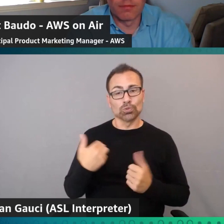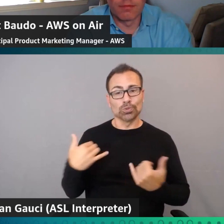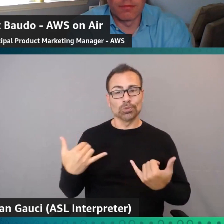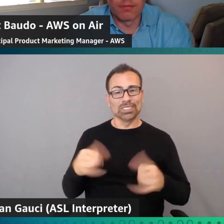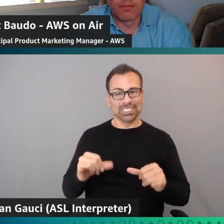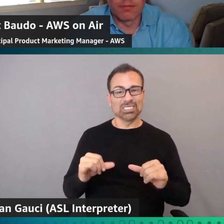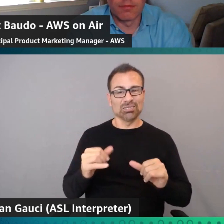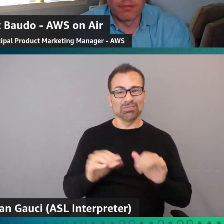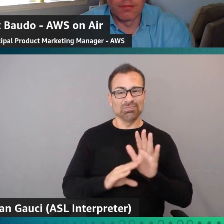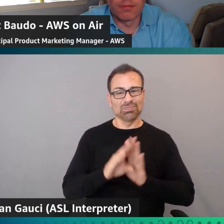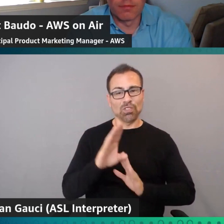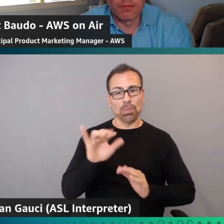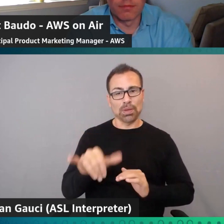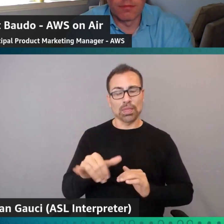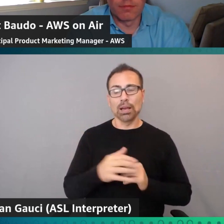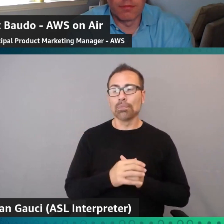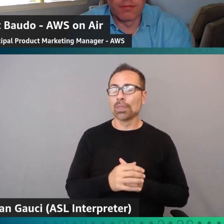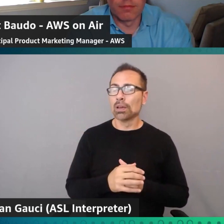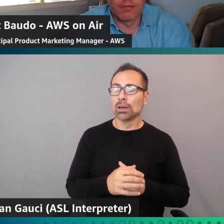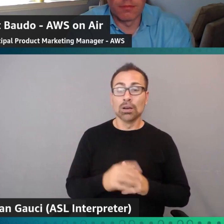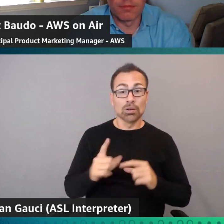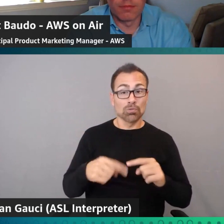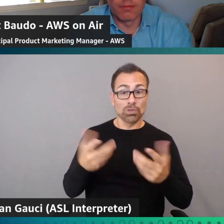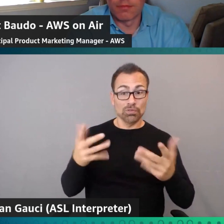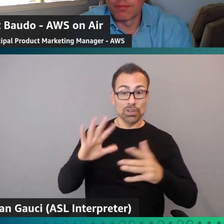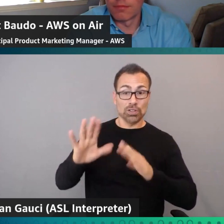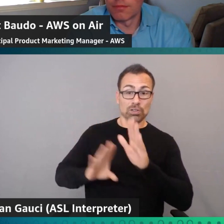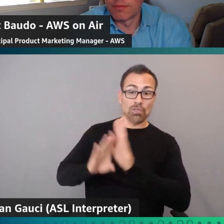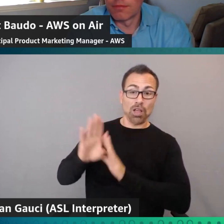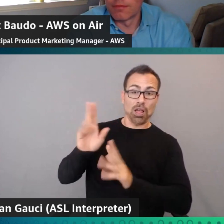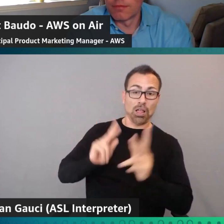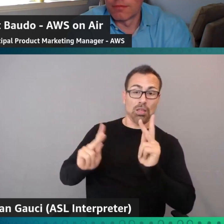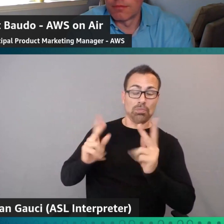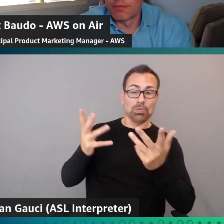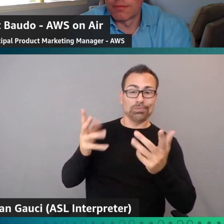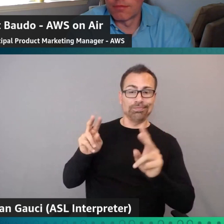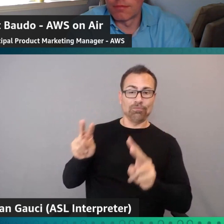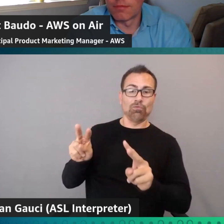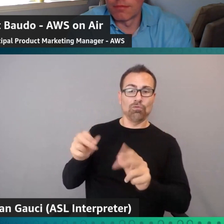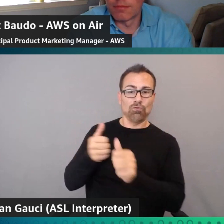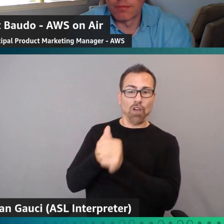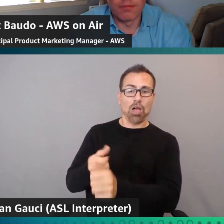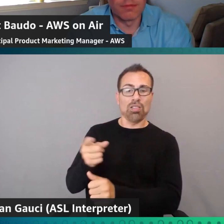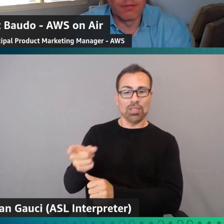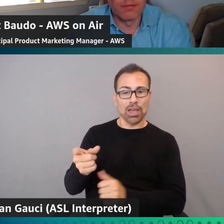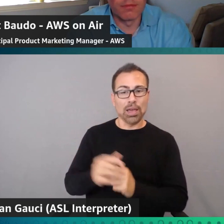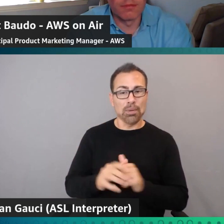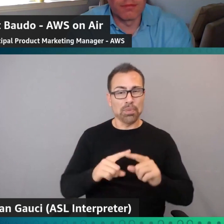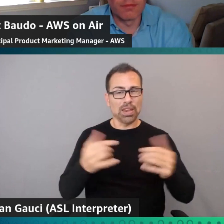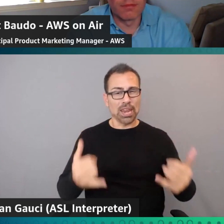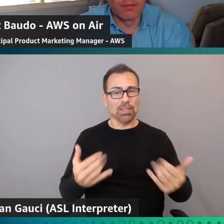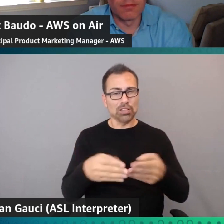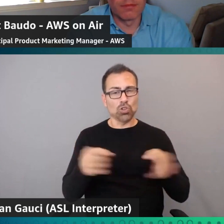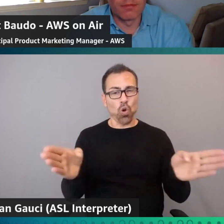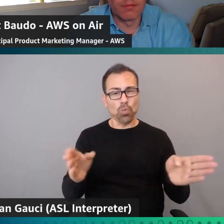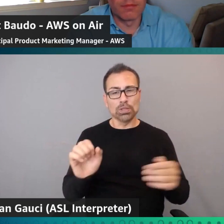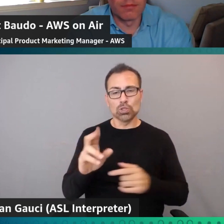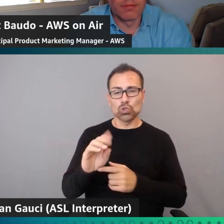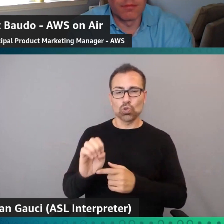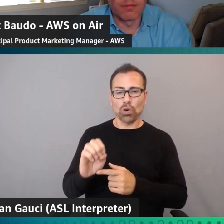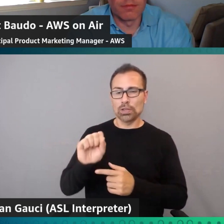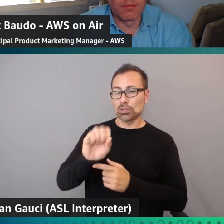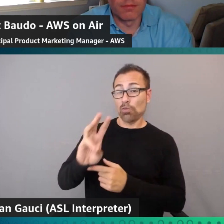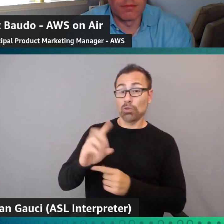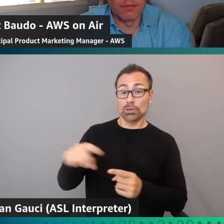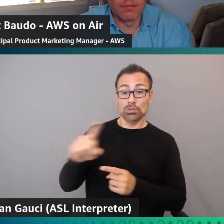that. And once we have, people can follow that more specifically. But for now, since this is an open source software, you are